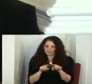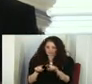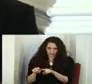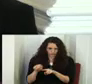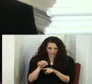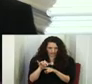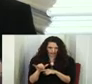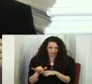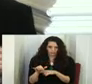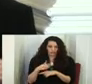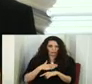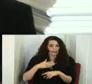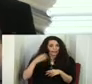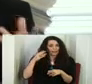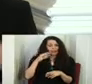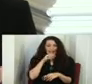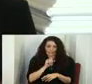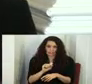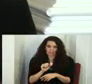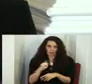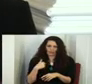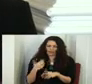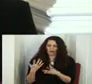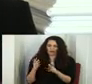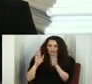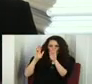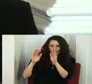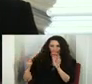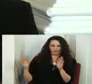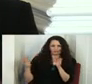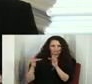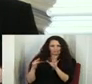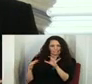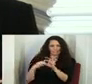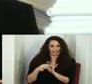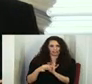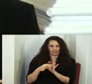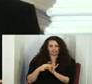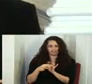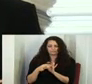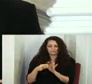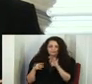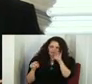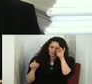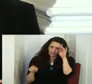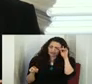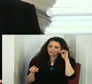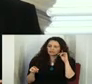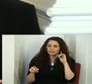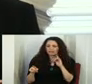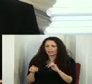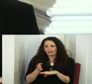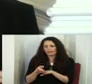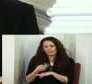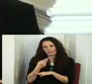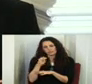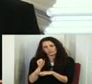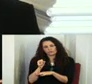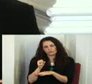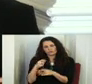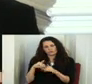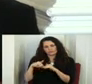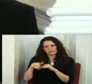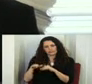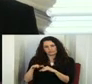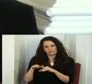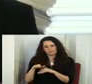gay, and he was my age, and we had a wonderful connection. And he actually, after high school, when I sent my son to